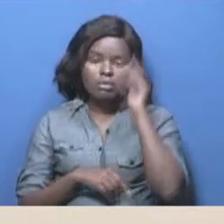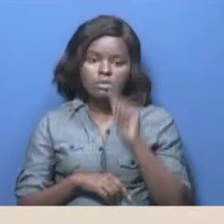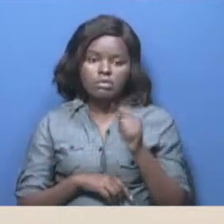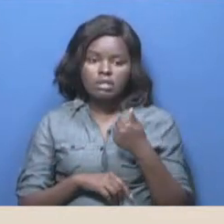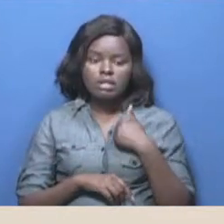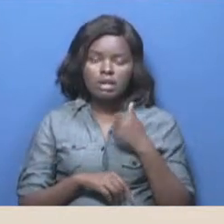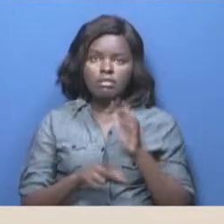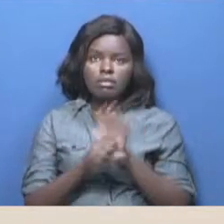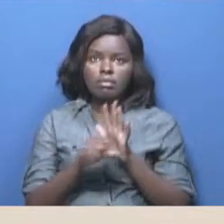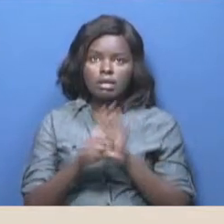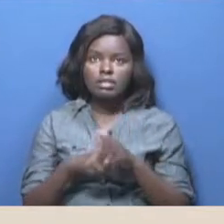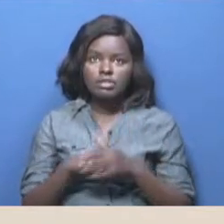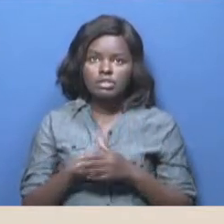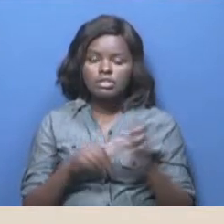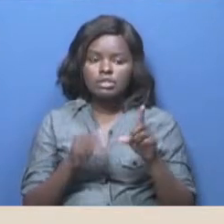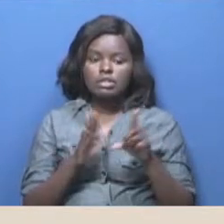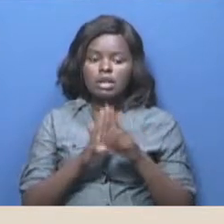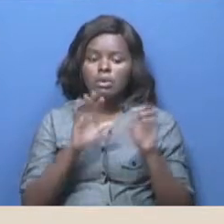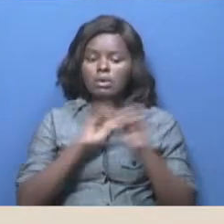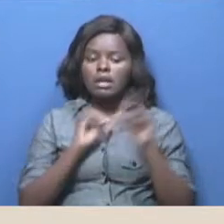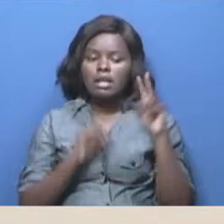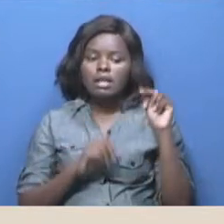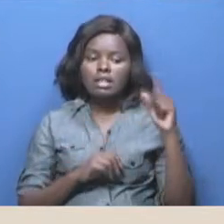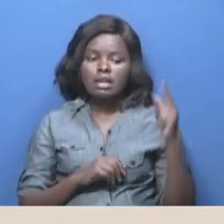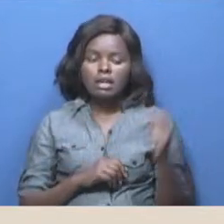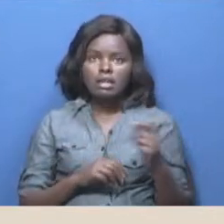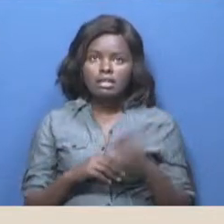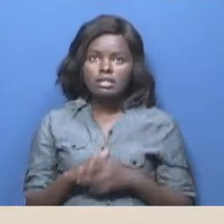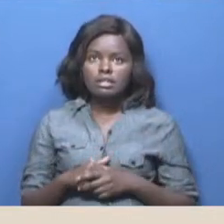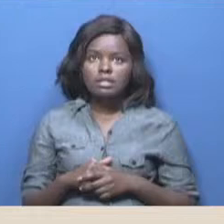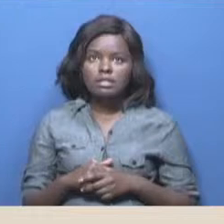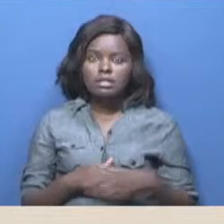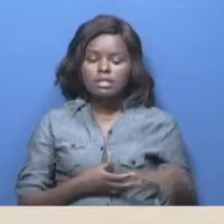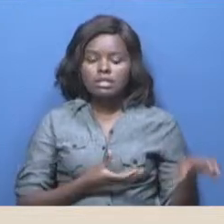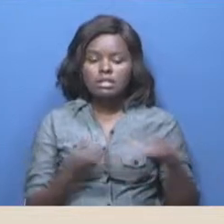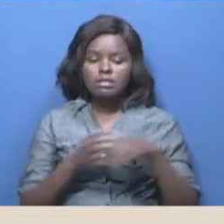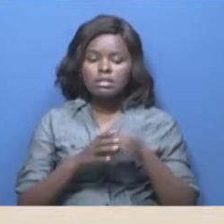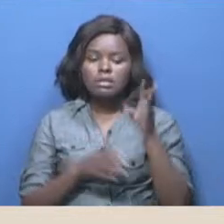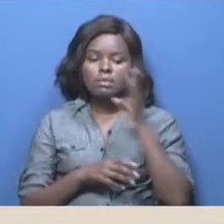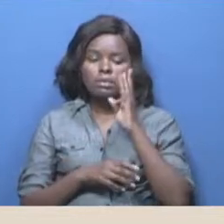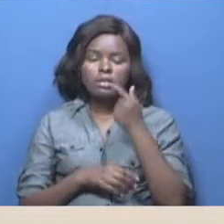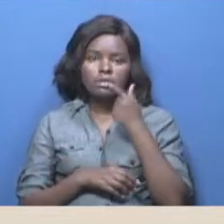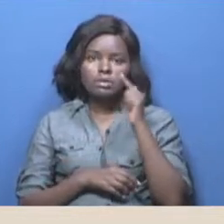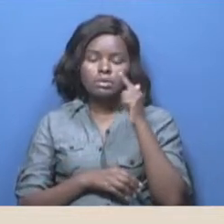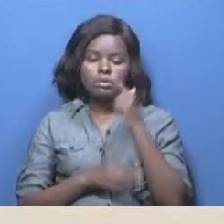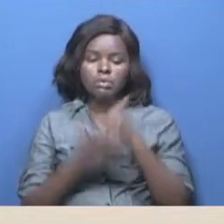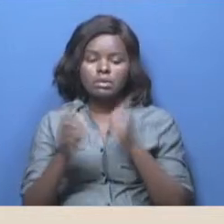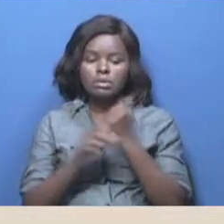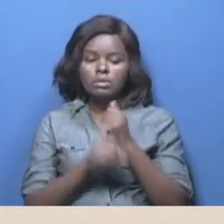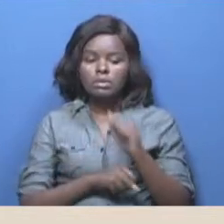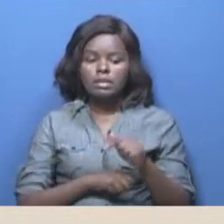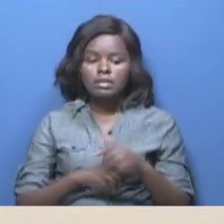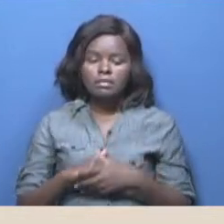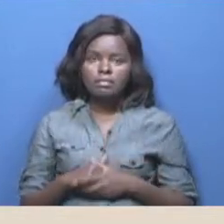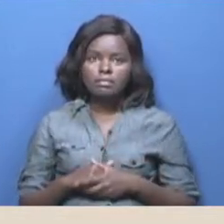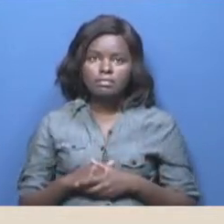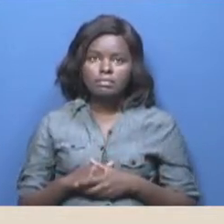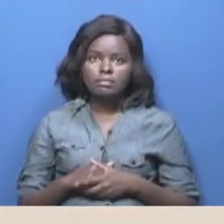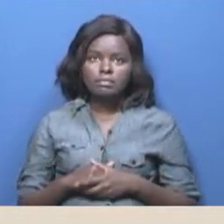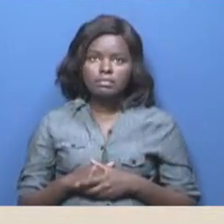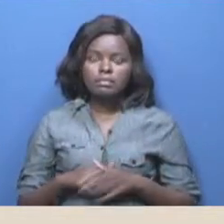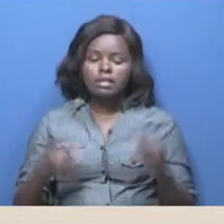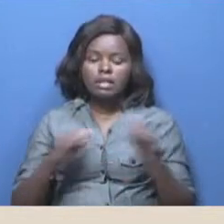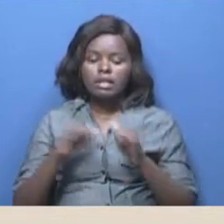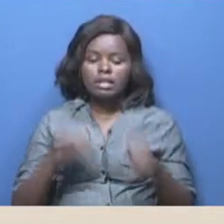lot of illegal nets being, dumped into the waters. So what we are doing today is cleaning up the